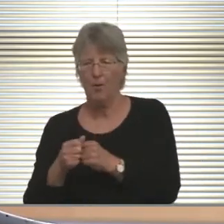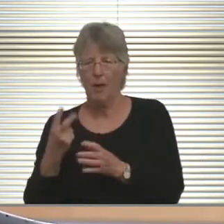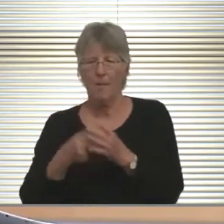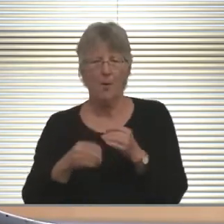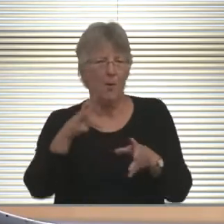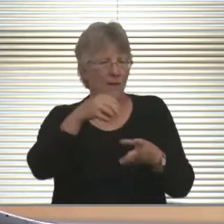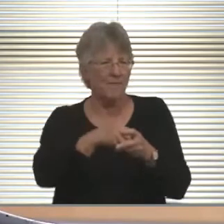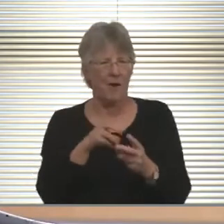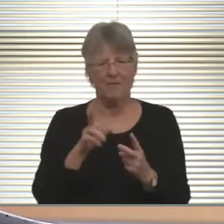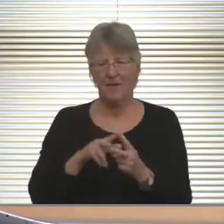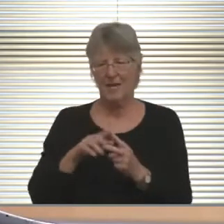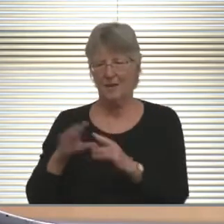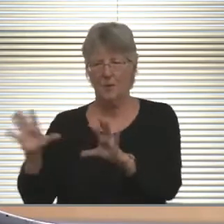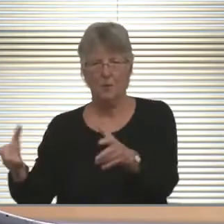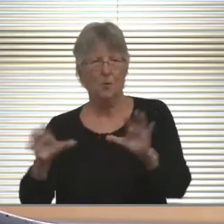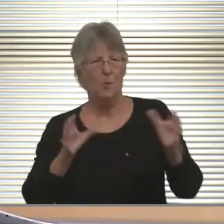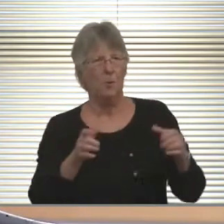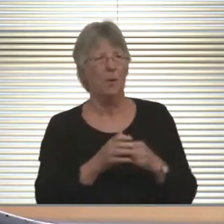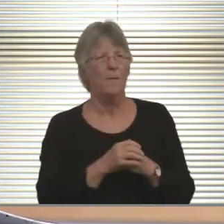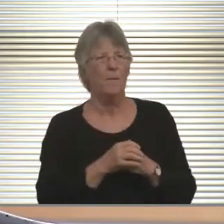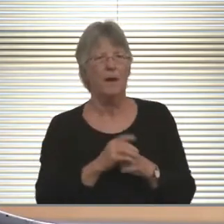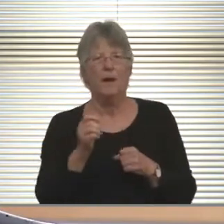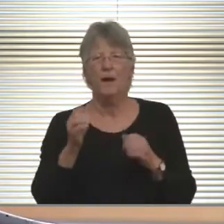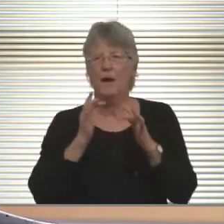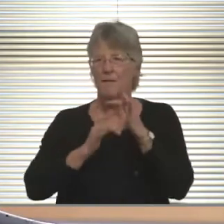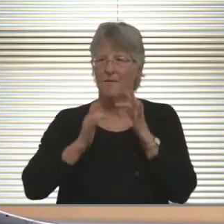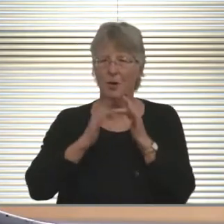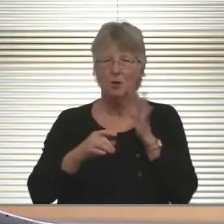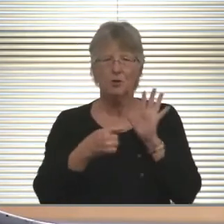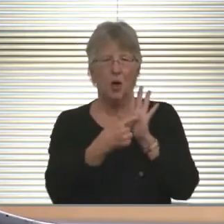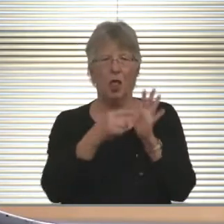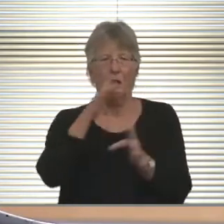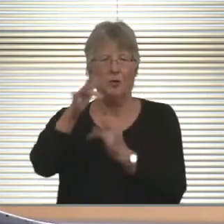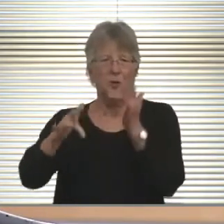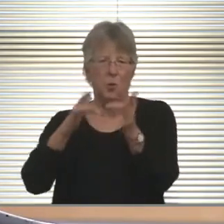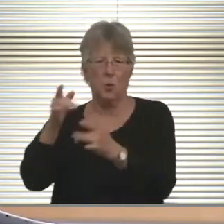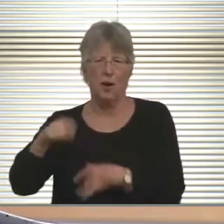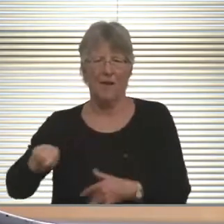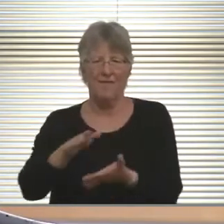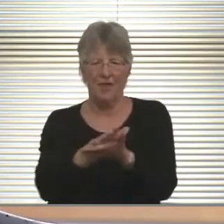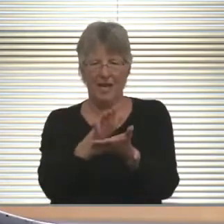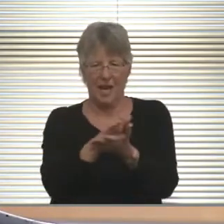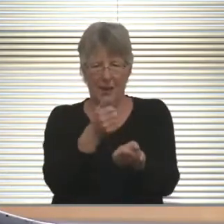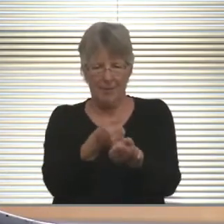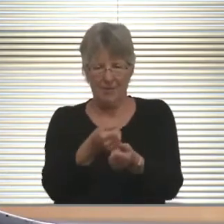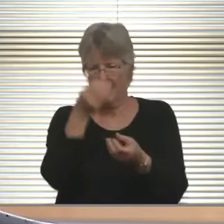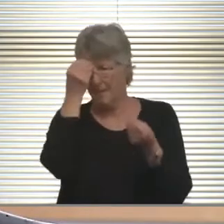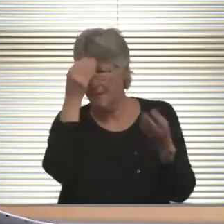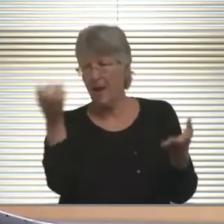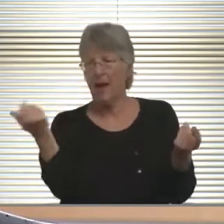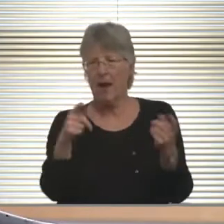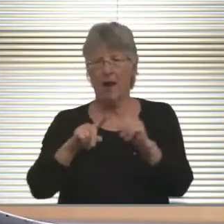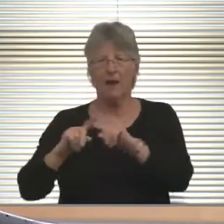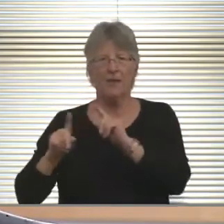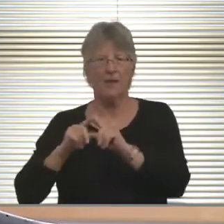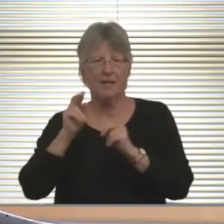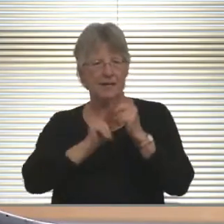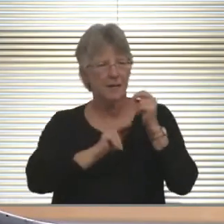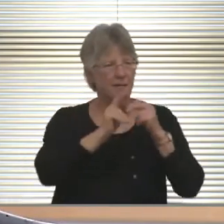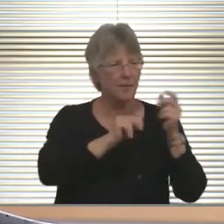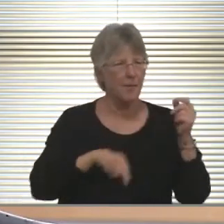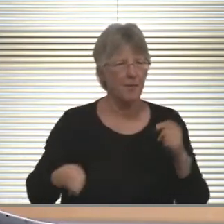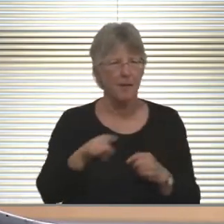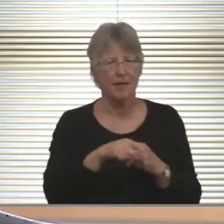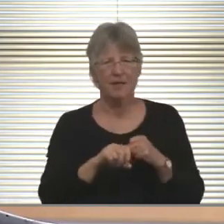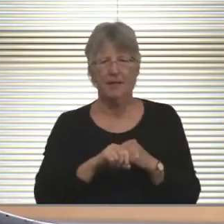either one. We gave the students a virtual tour of the campus where they were given information on all the buildings offered at school and the